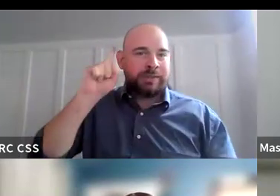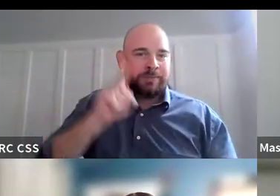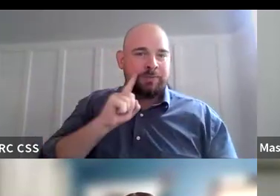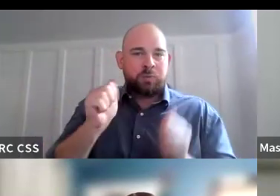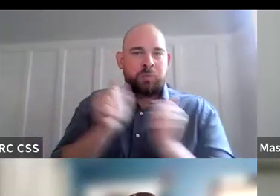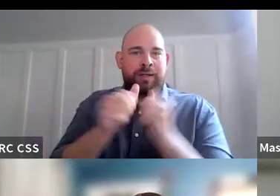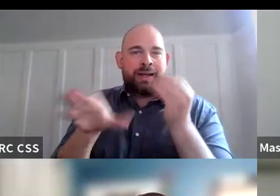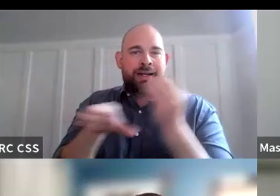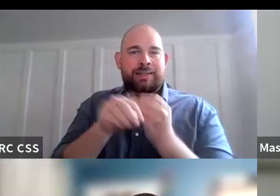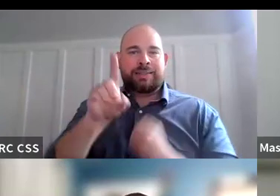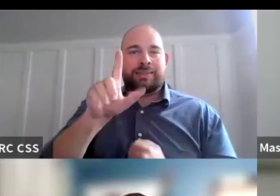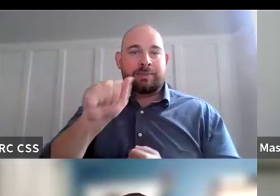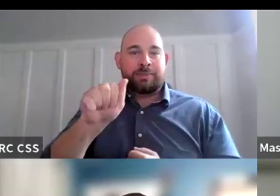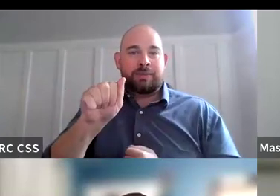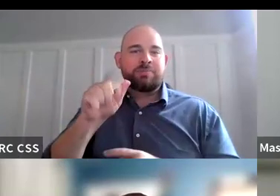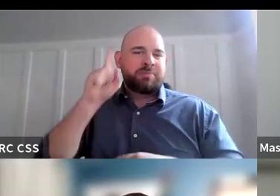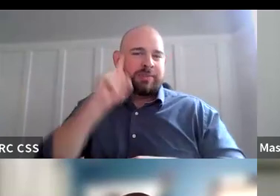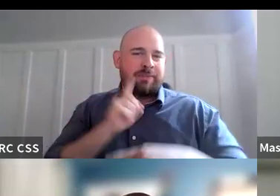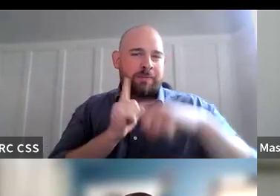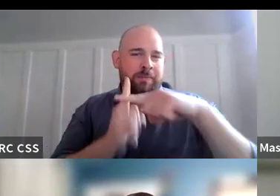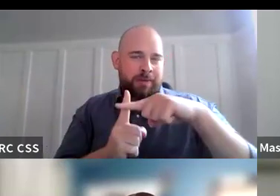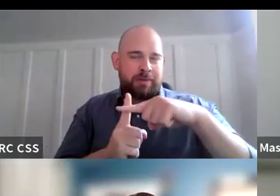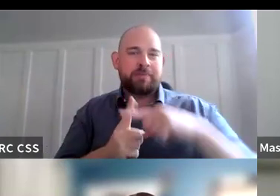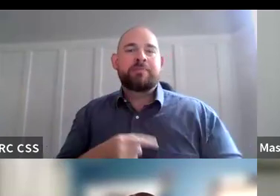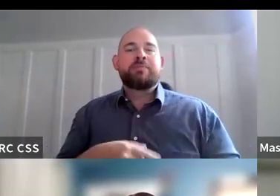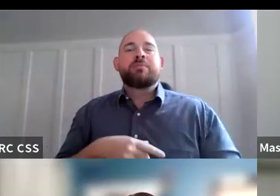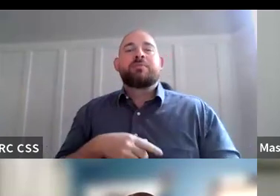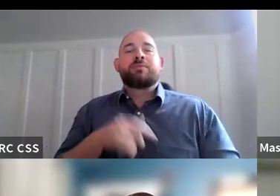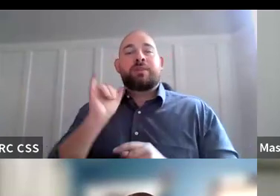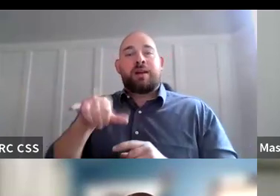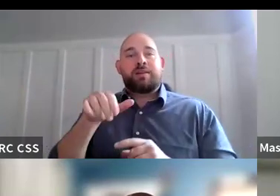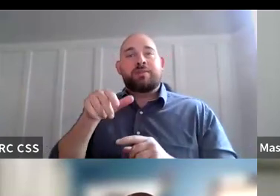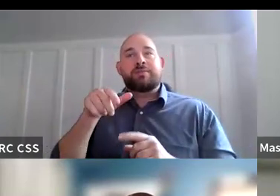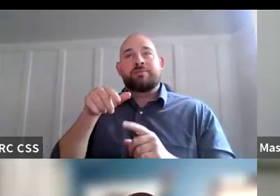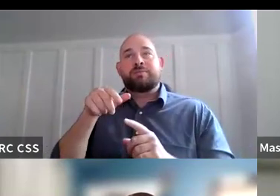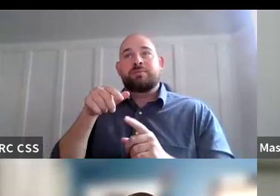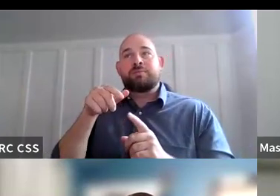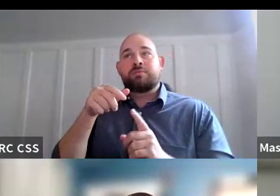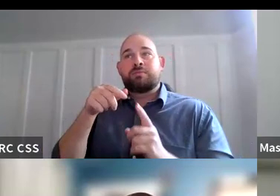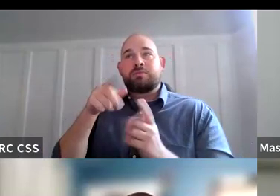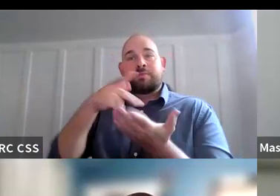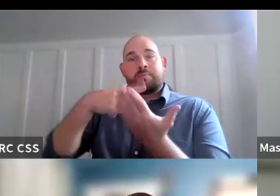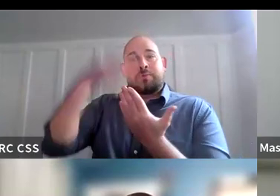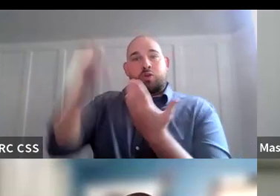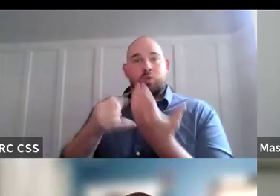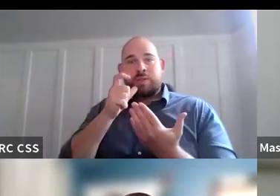house for people that were specifically deaf and disabled. So basically, we call that Deaf Plus.